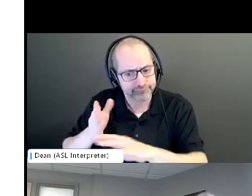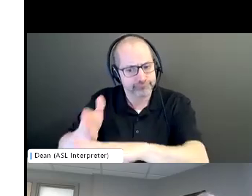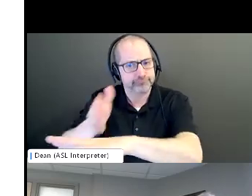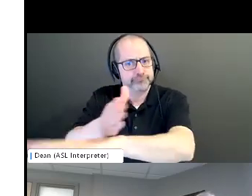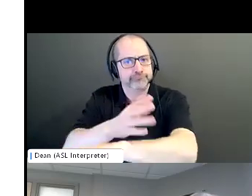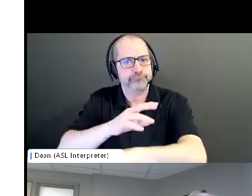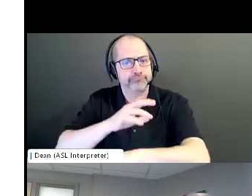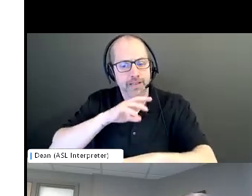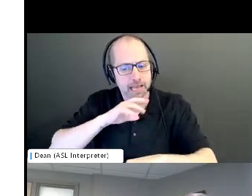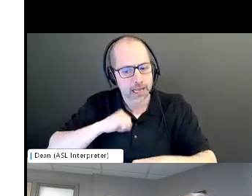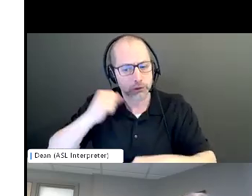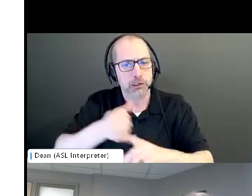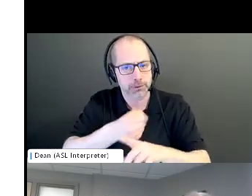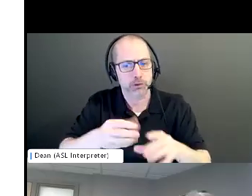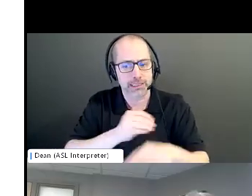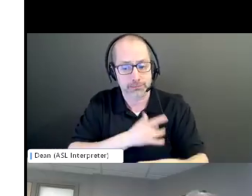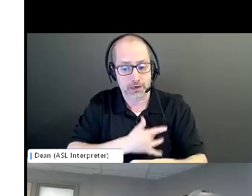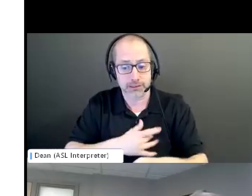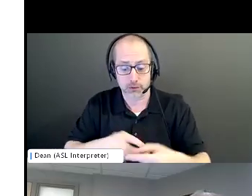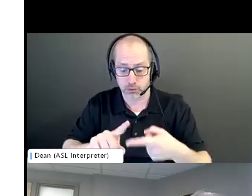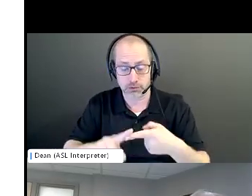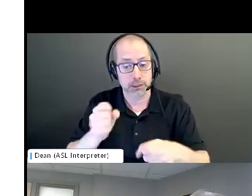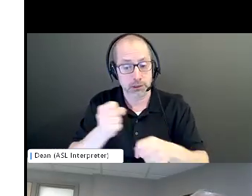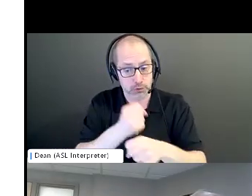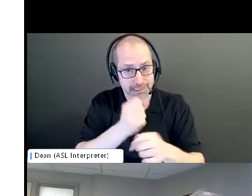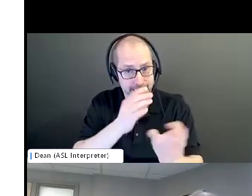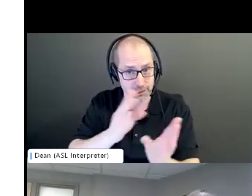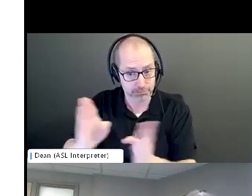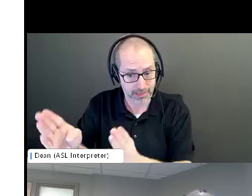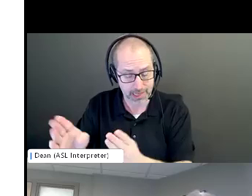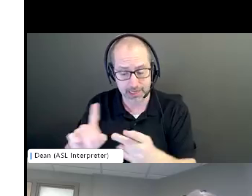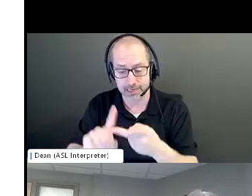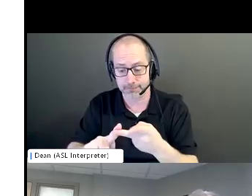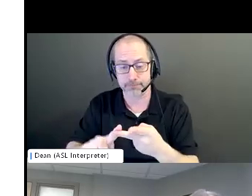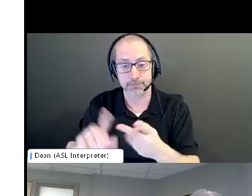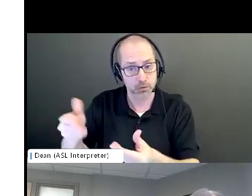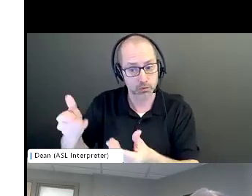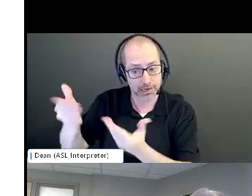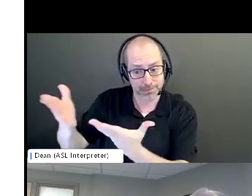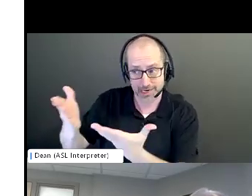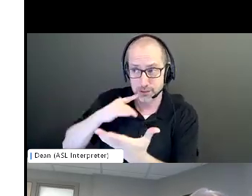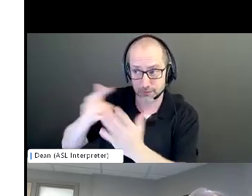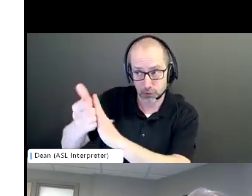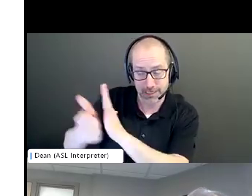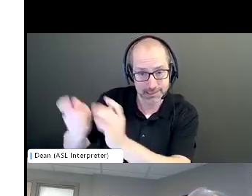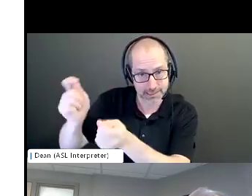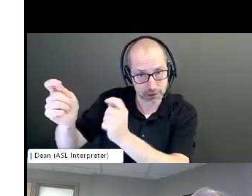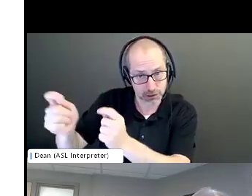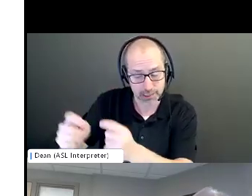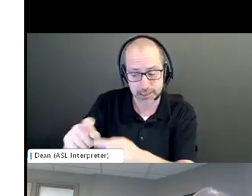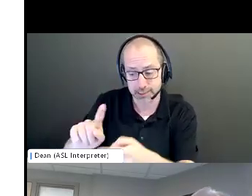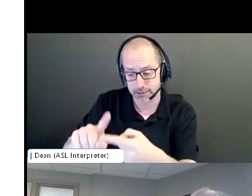Key achievements, strategic planning. We developed recommendations for legislation changes regarding the